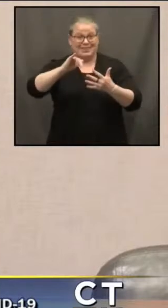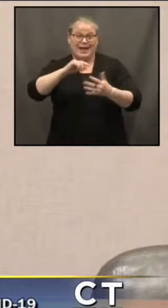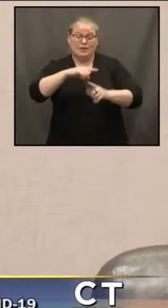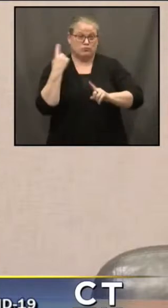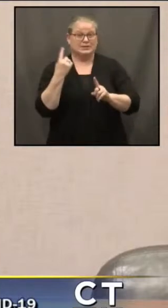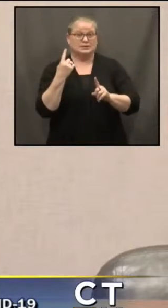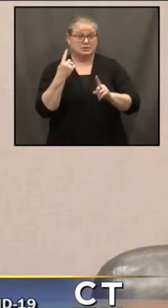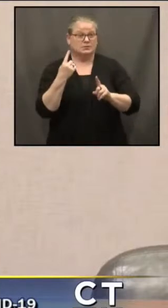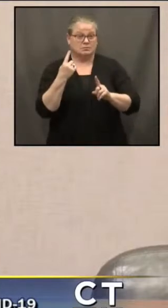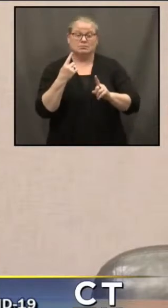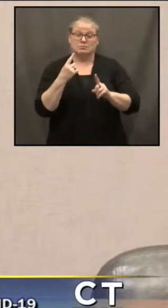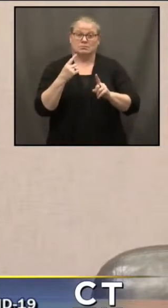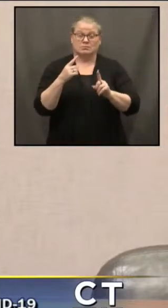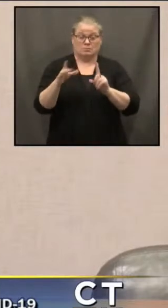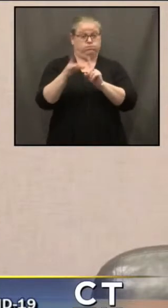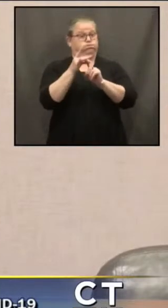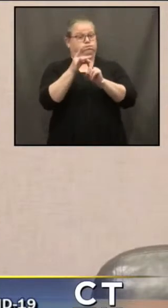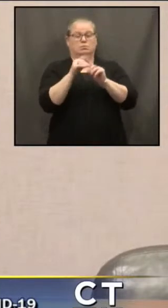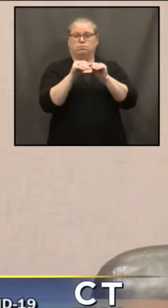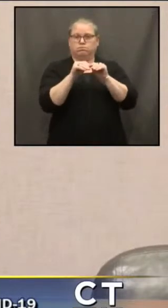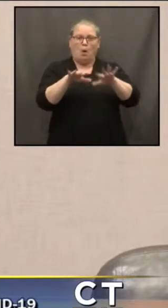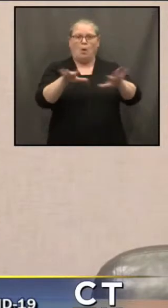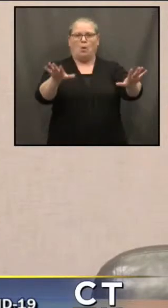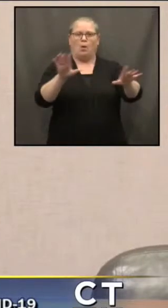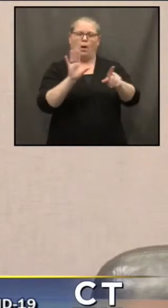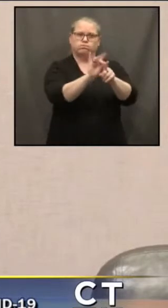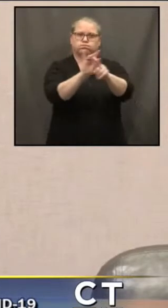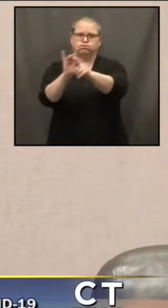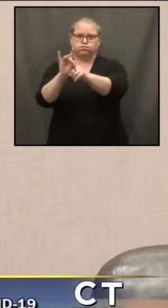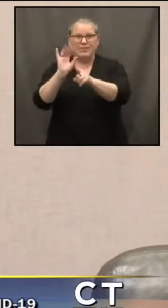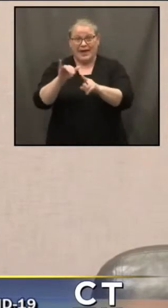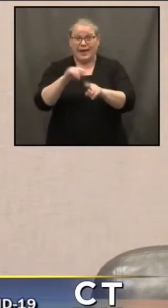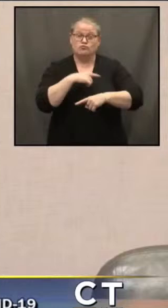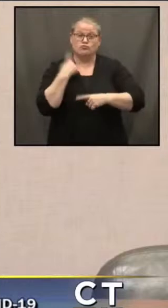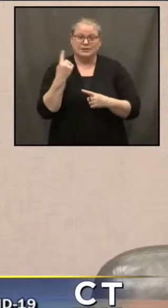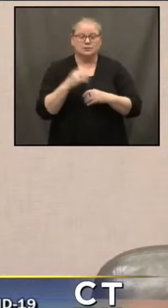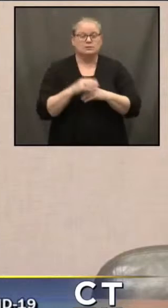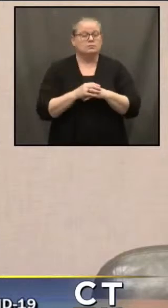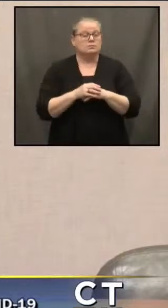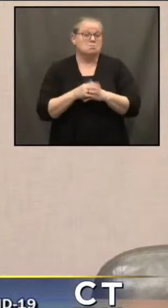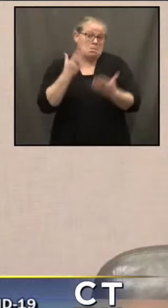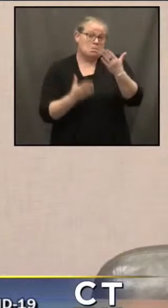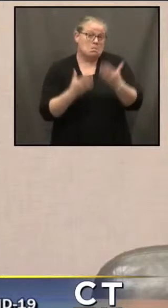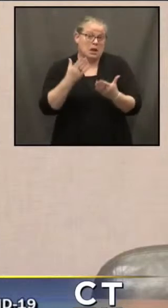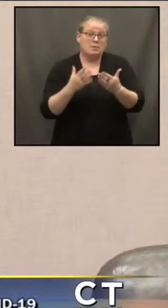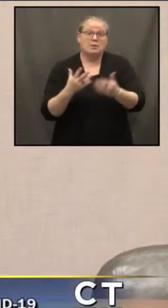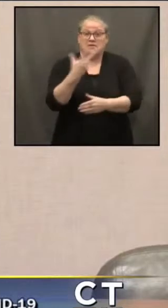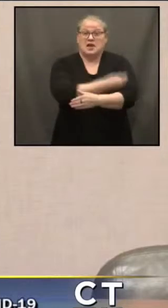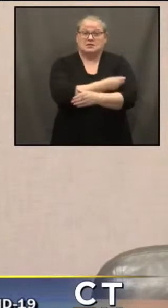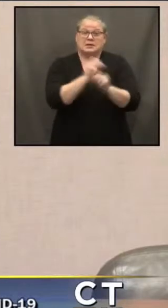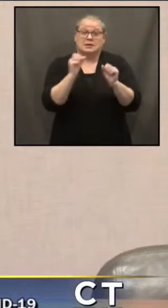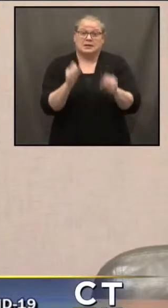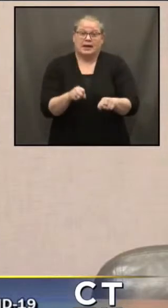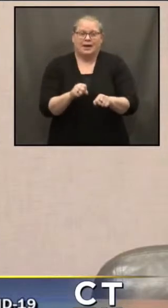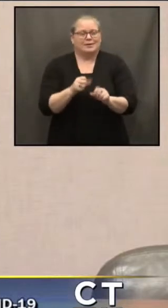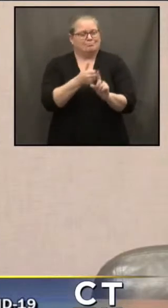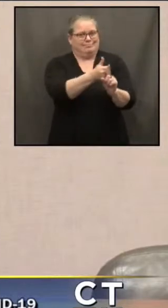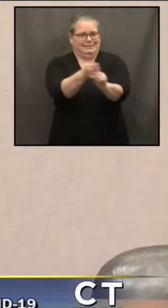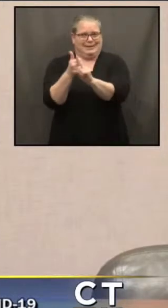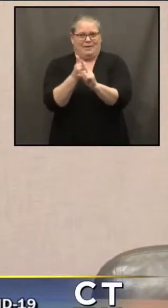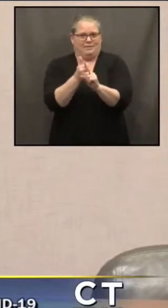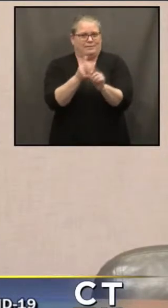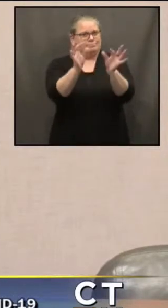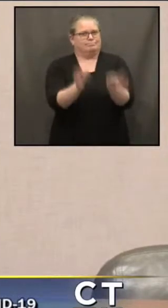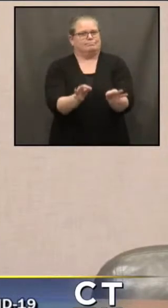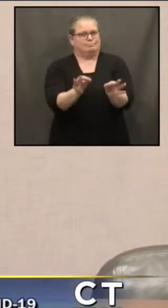the virus. And so, you know, the current recommendation is that you may be able to get a vaccine, and that's a self assessment on